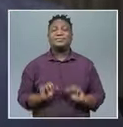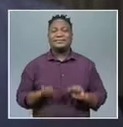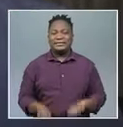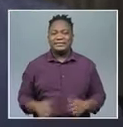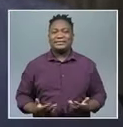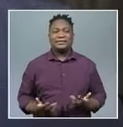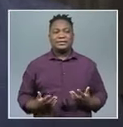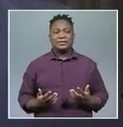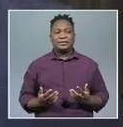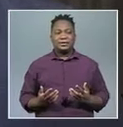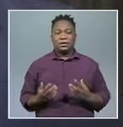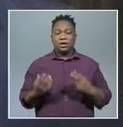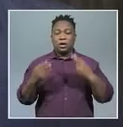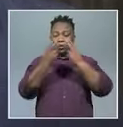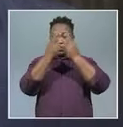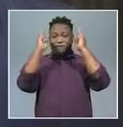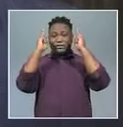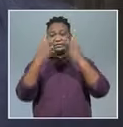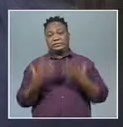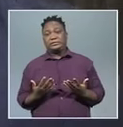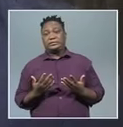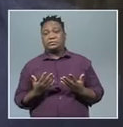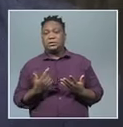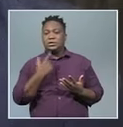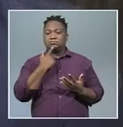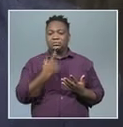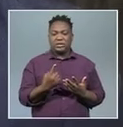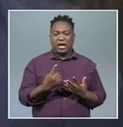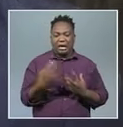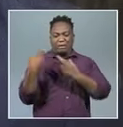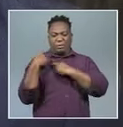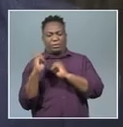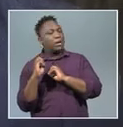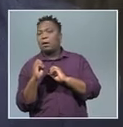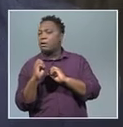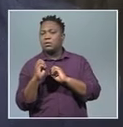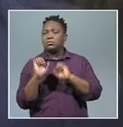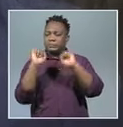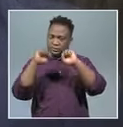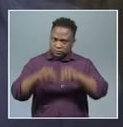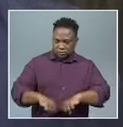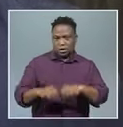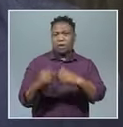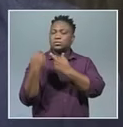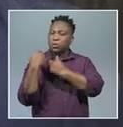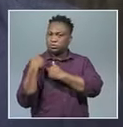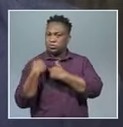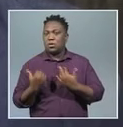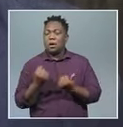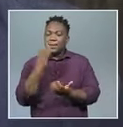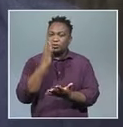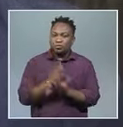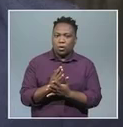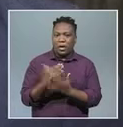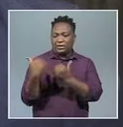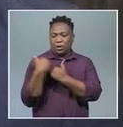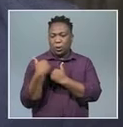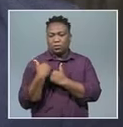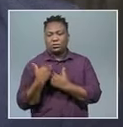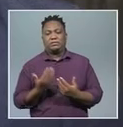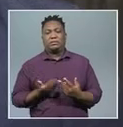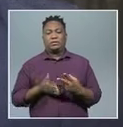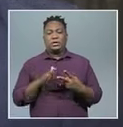university is not denying that the responsibility to make sure that there is security